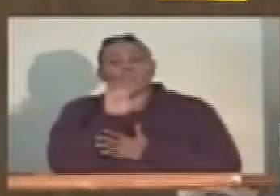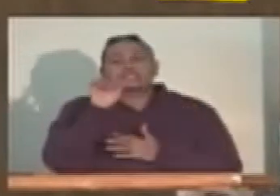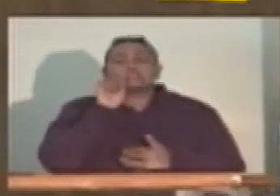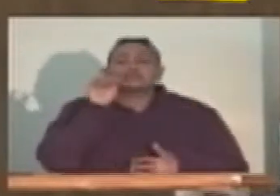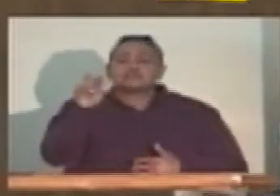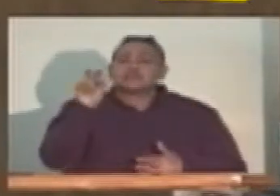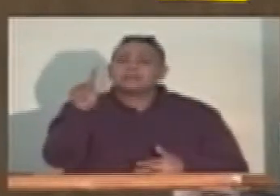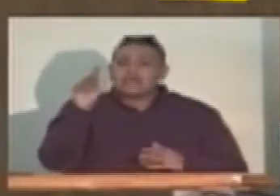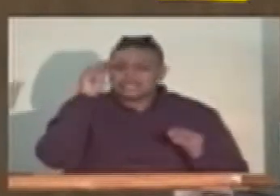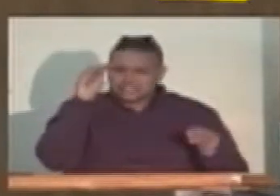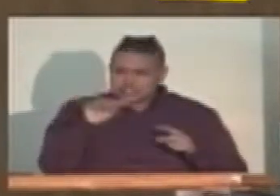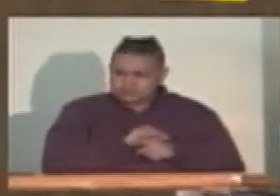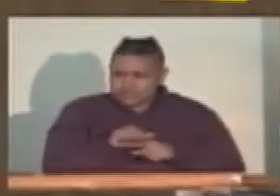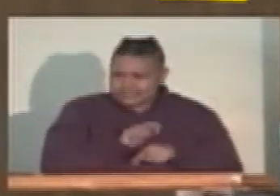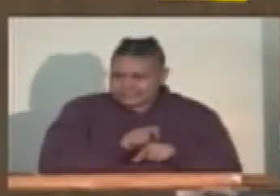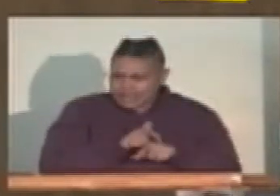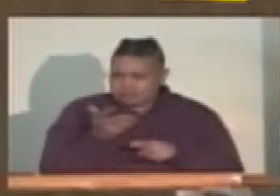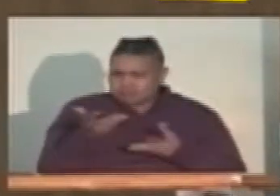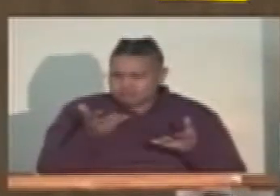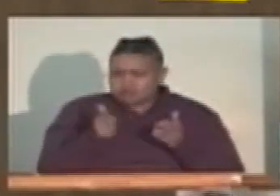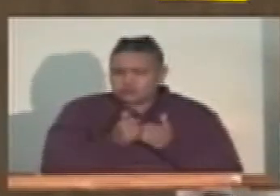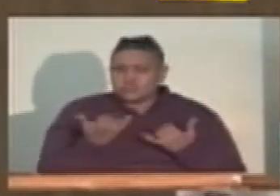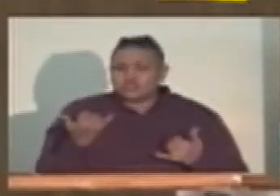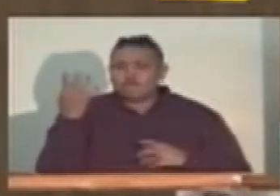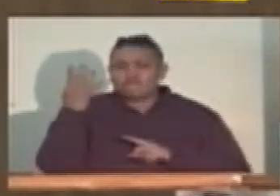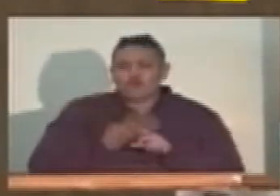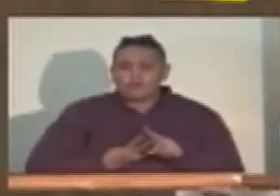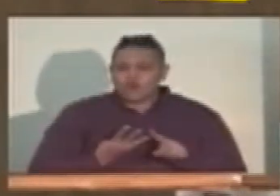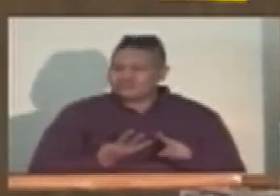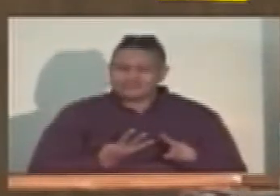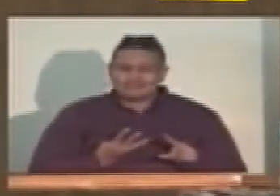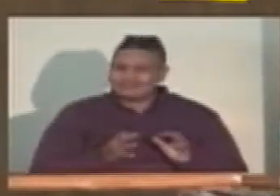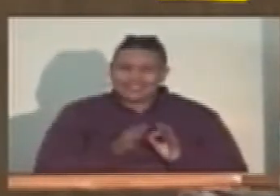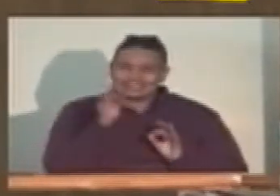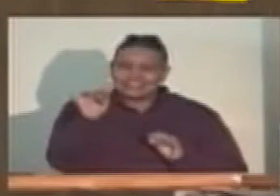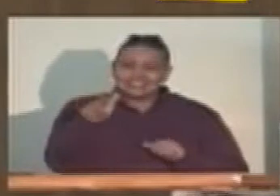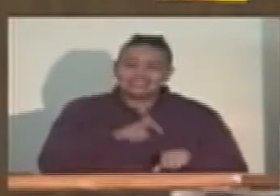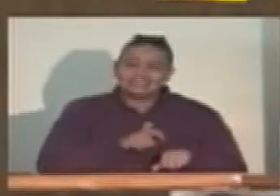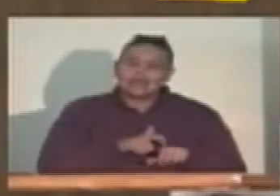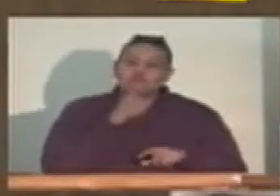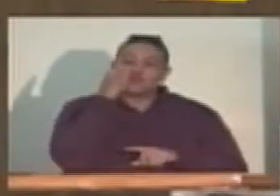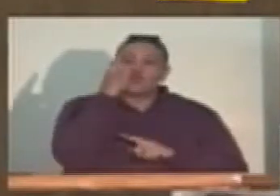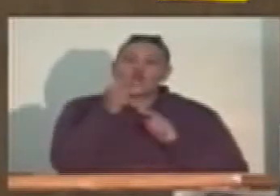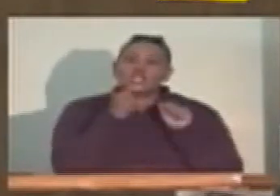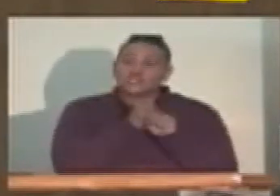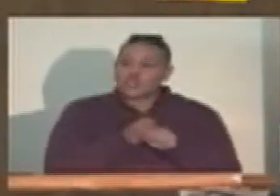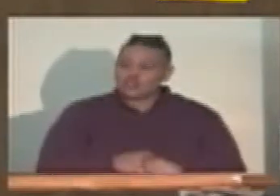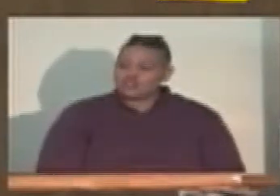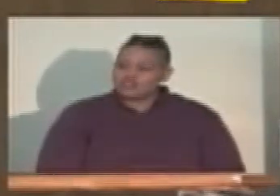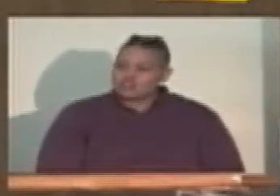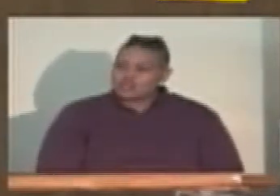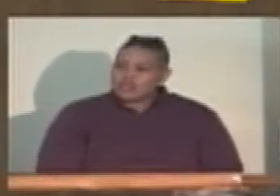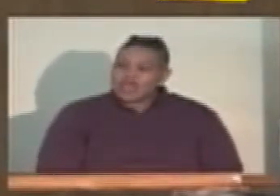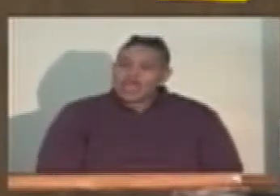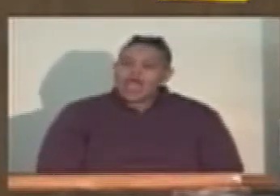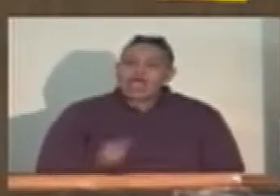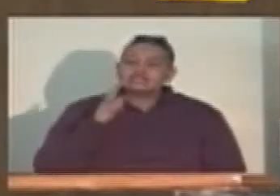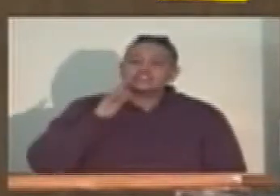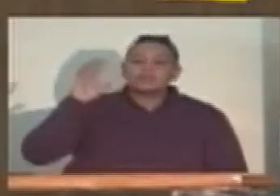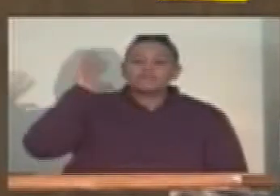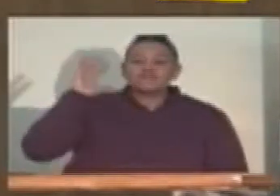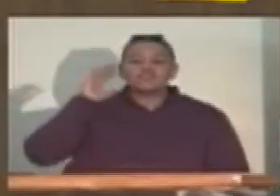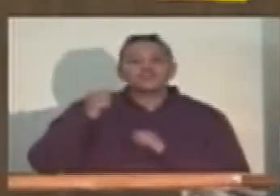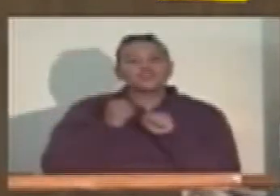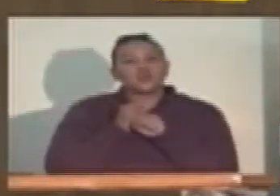teaching practice period, which is now 4 months, and extend it to 1 year, as it was in previous